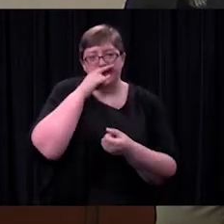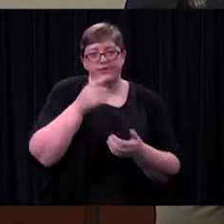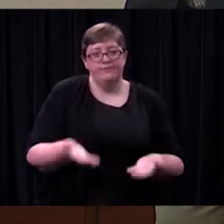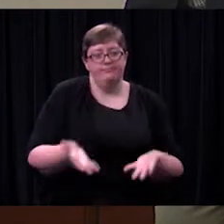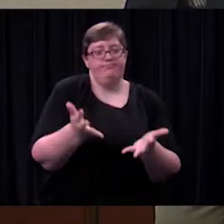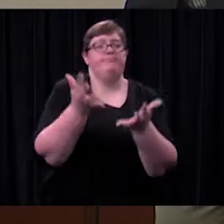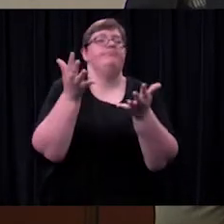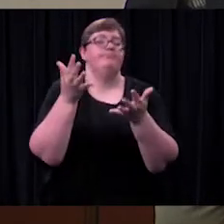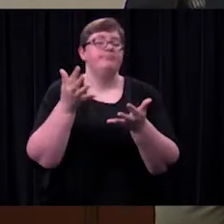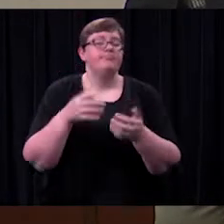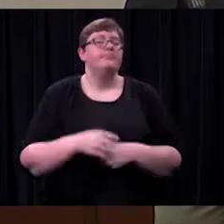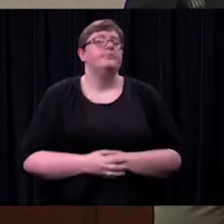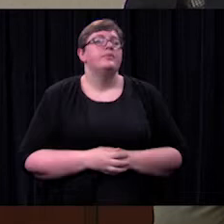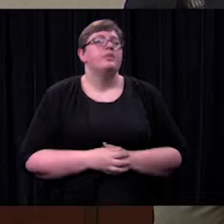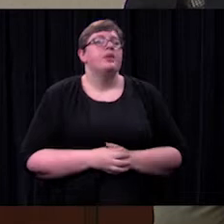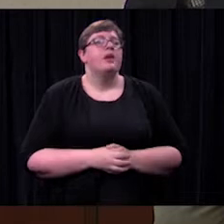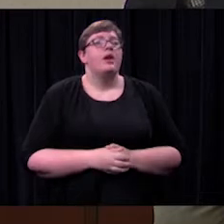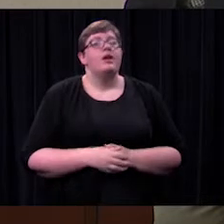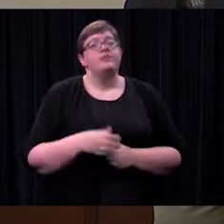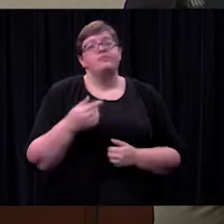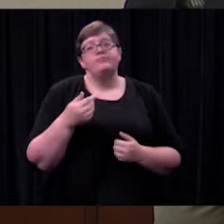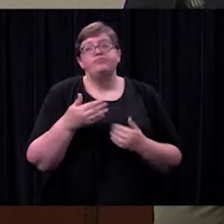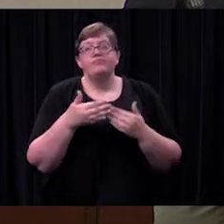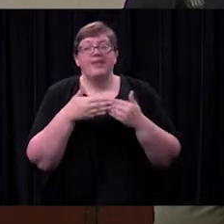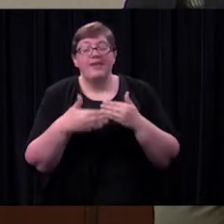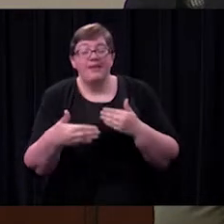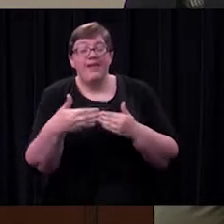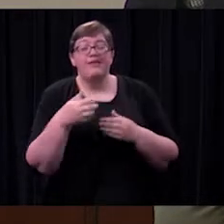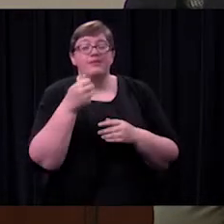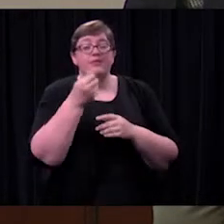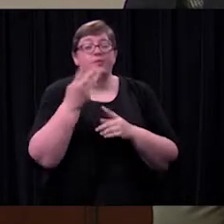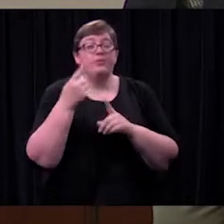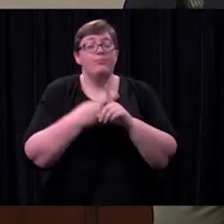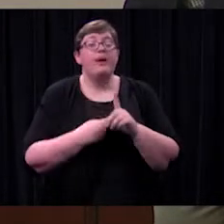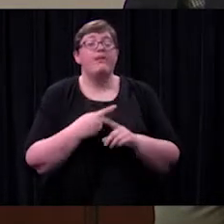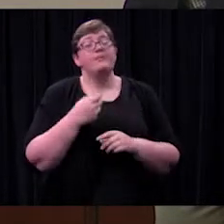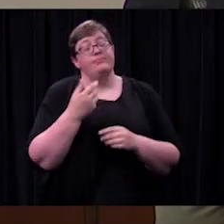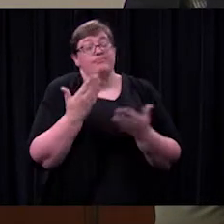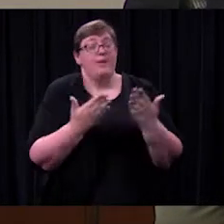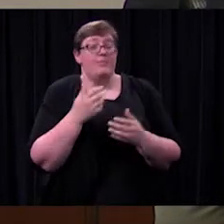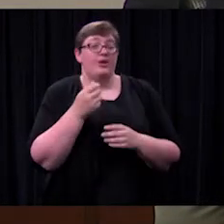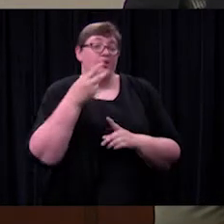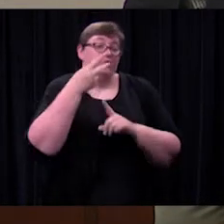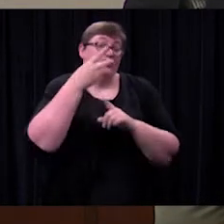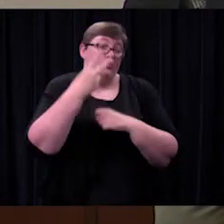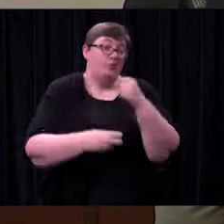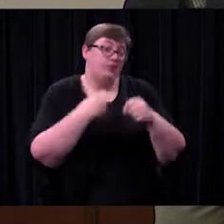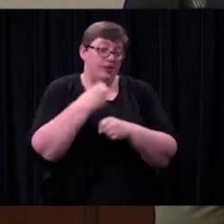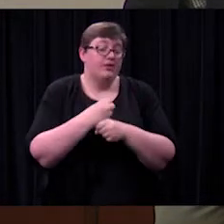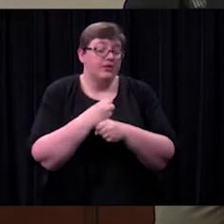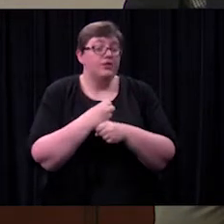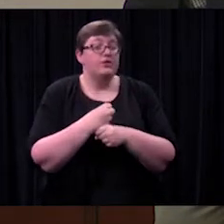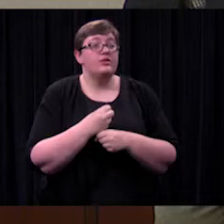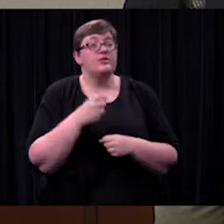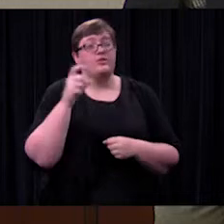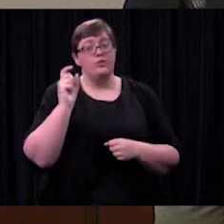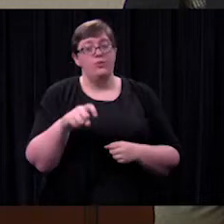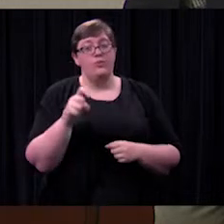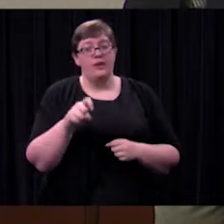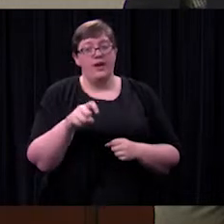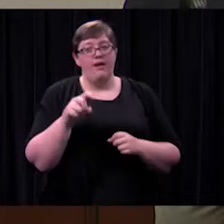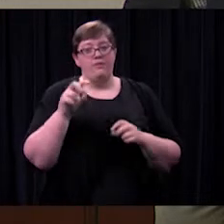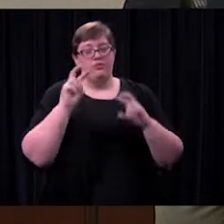I will tell you over the next number of months, probably the next couple of years, one of the things that we're going to need to do in learning services with the stakeholders within our